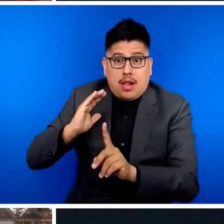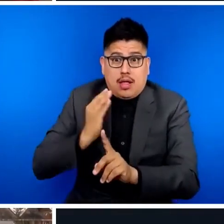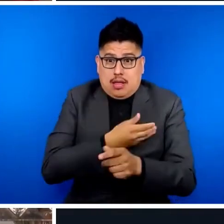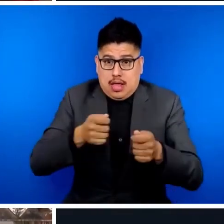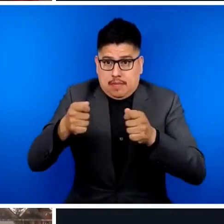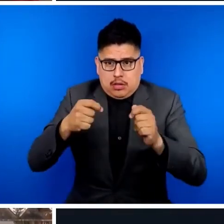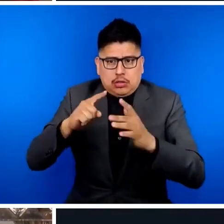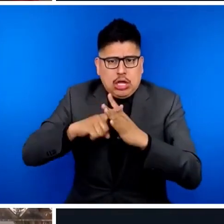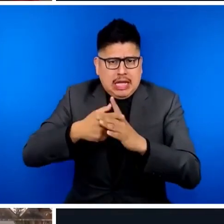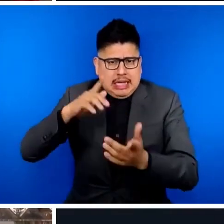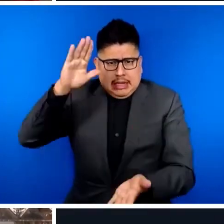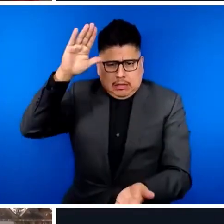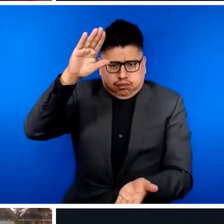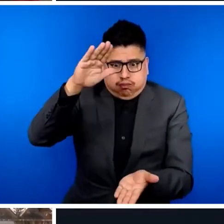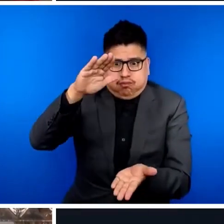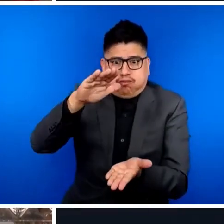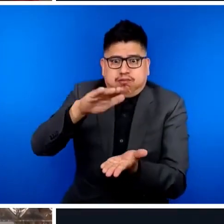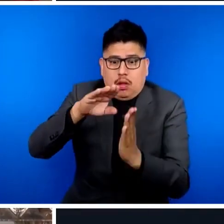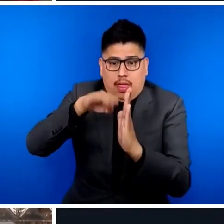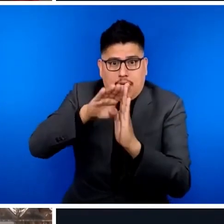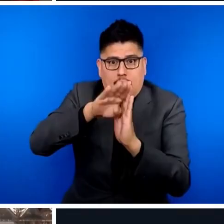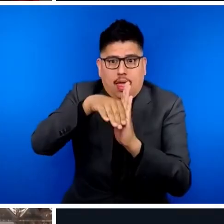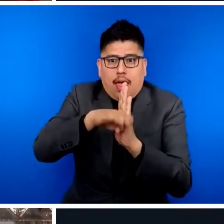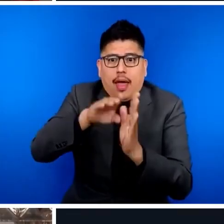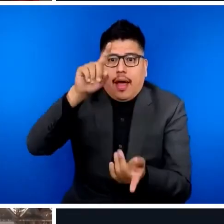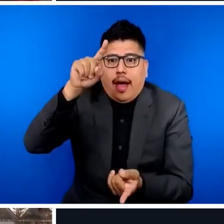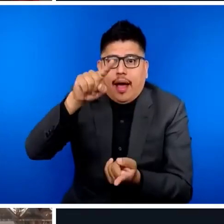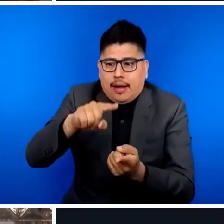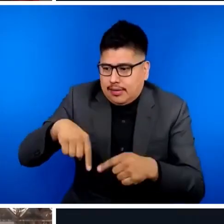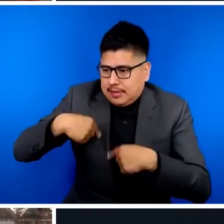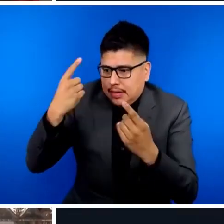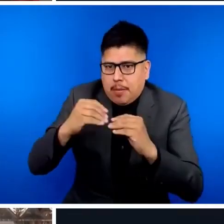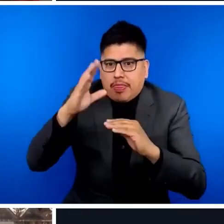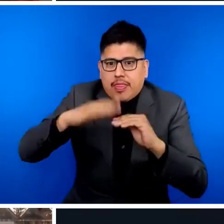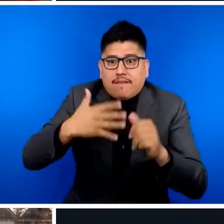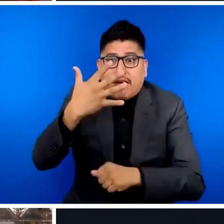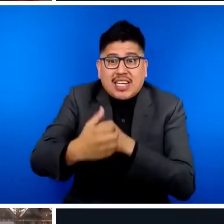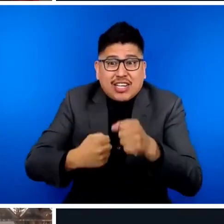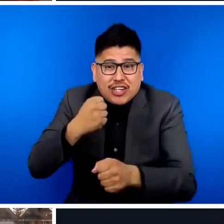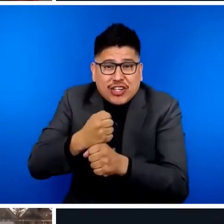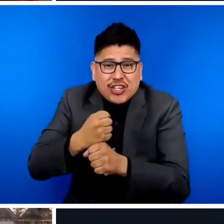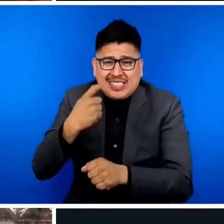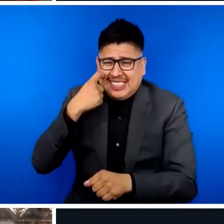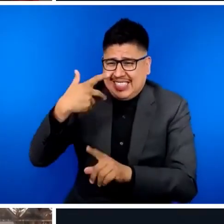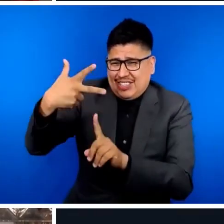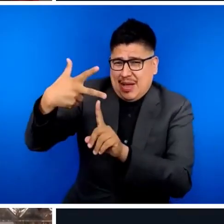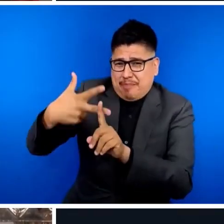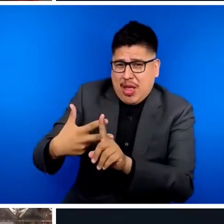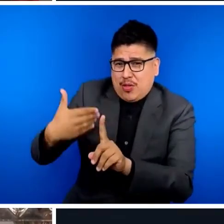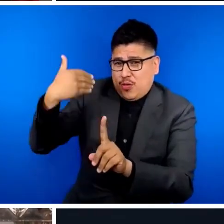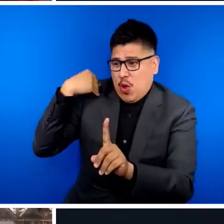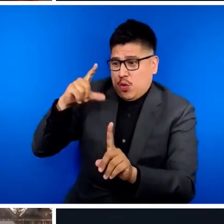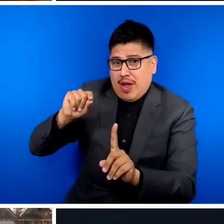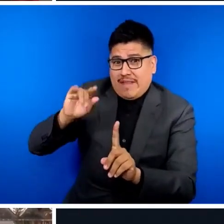level in more than 5 years. And in the last 3 months of 2025, it was down